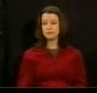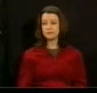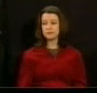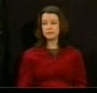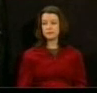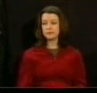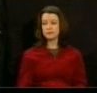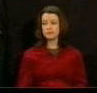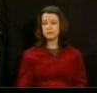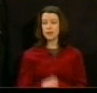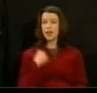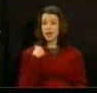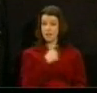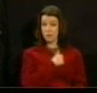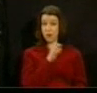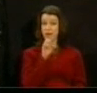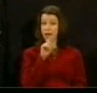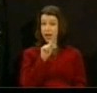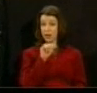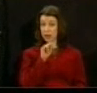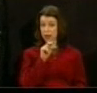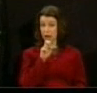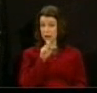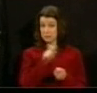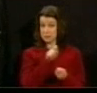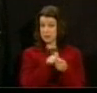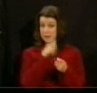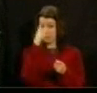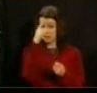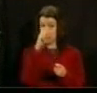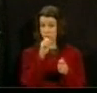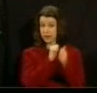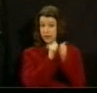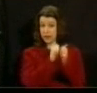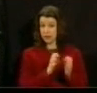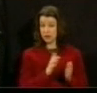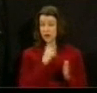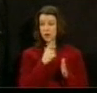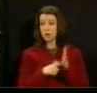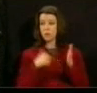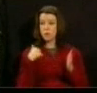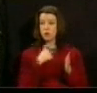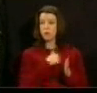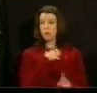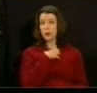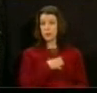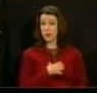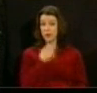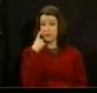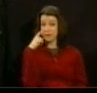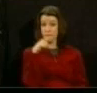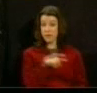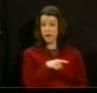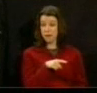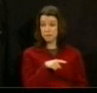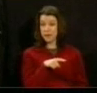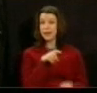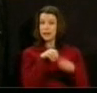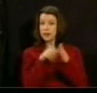Have we outlined specifically for the candidates what we wish from them in